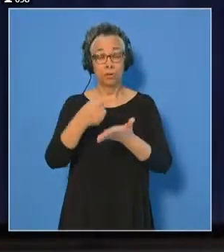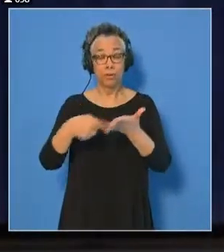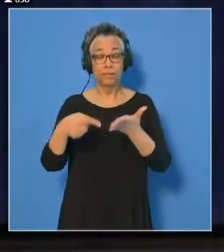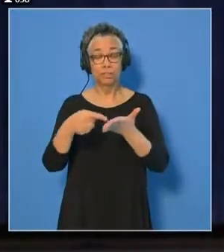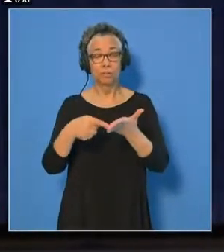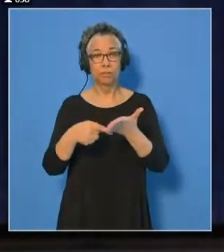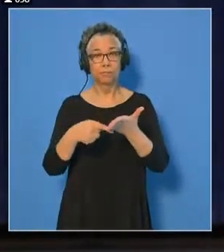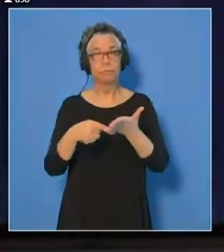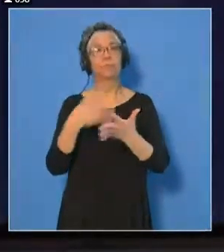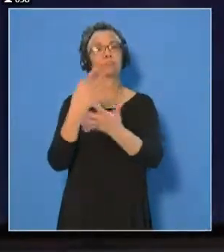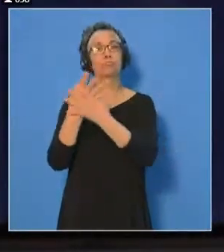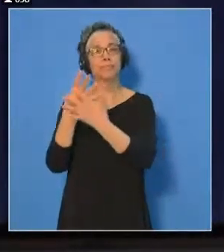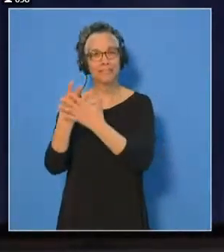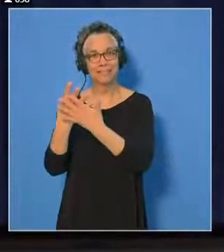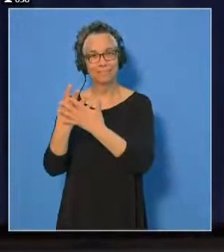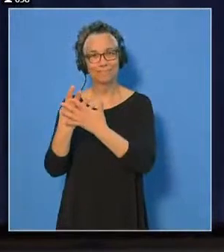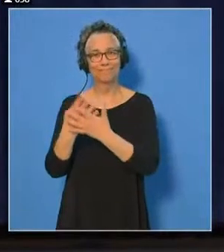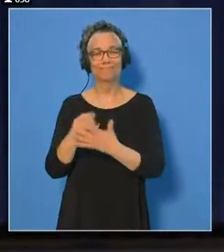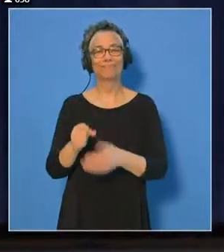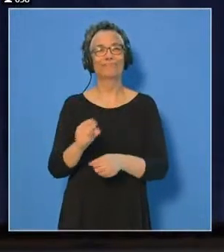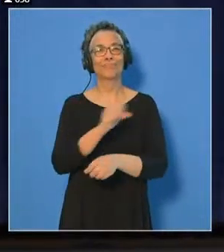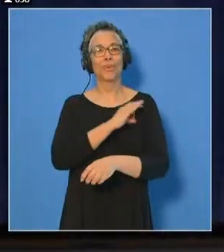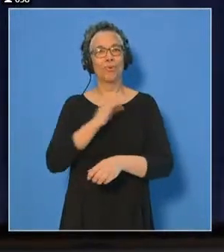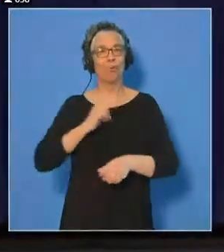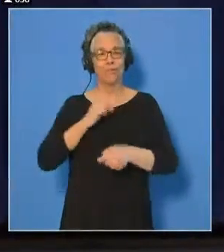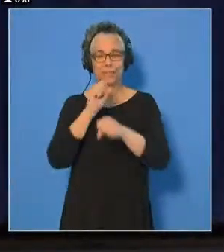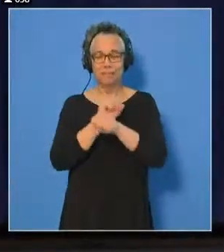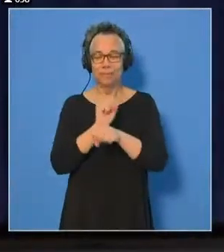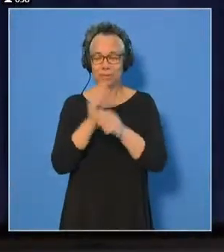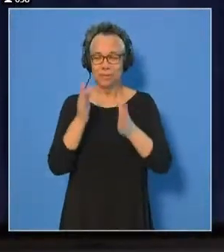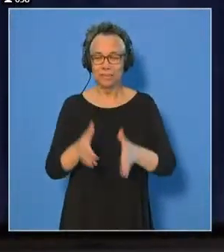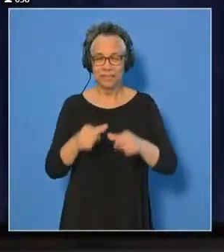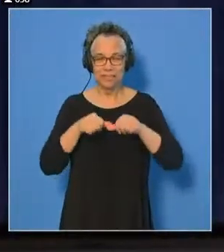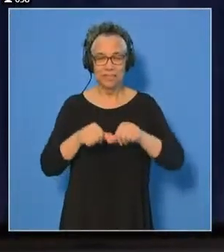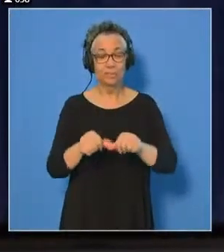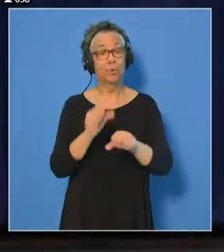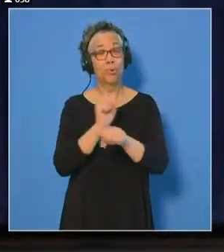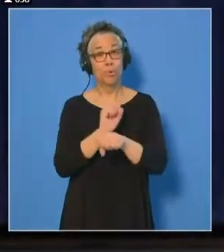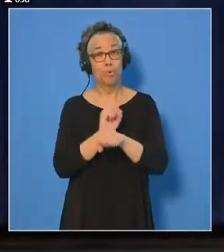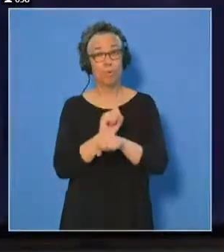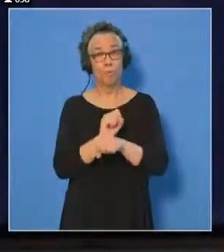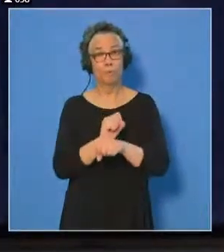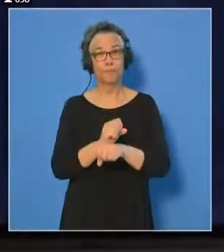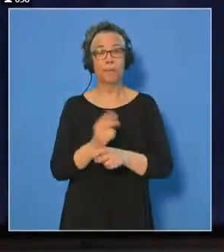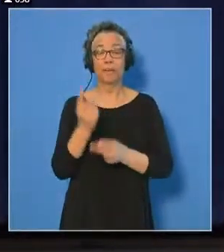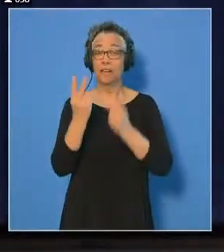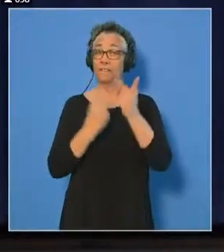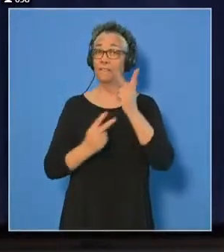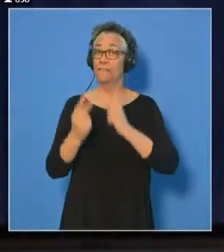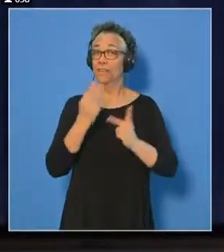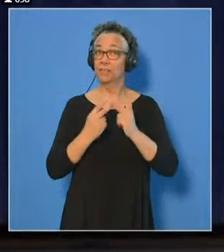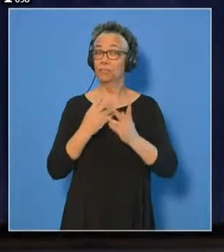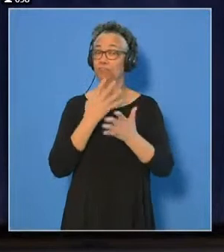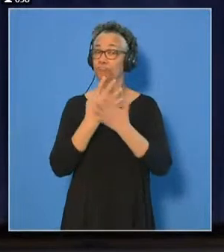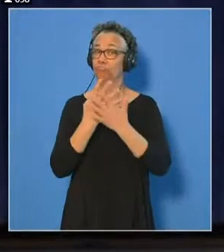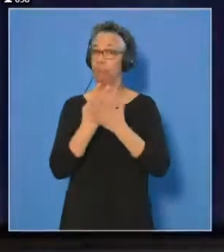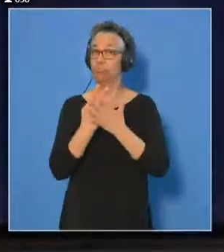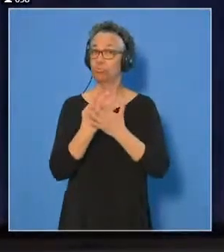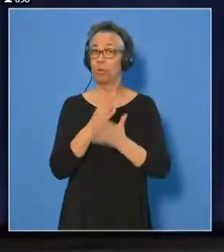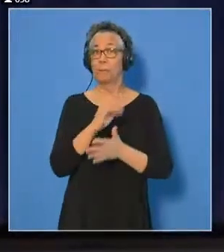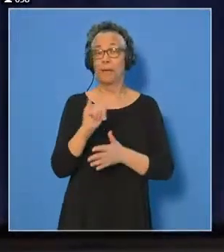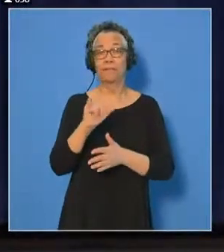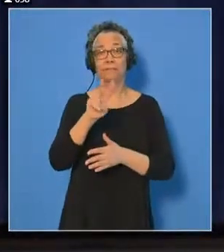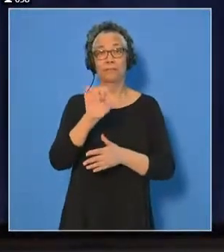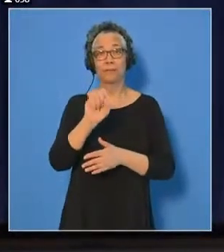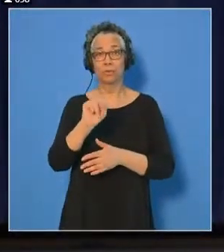officers continue to operate on a reduced regime. Visits to corrections facilities by vendors and other external